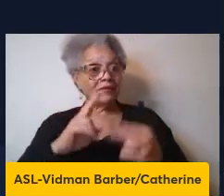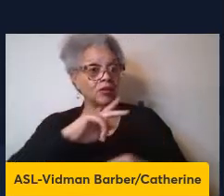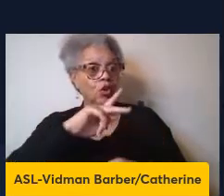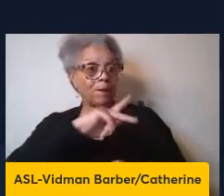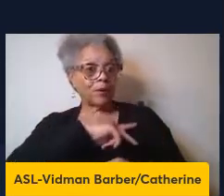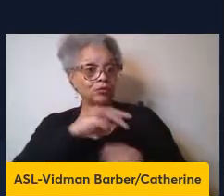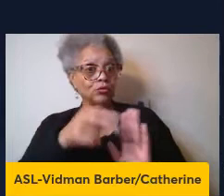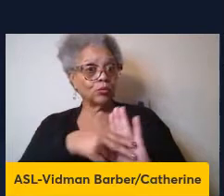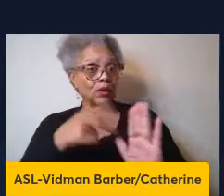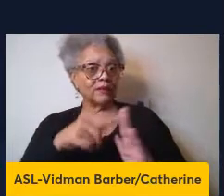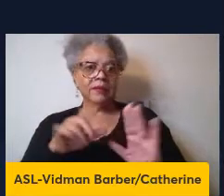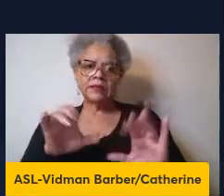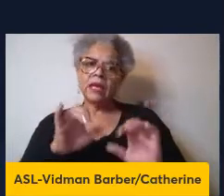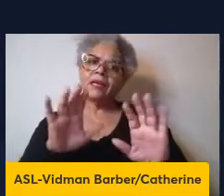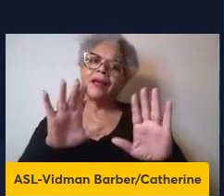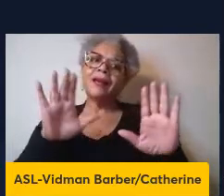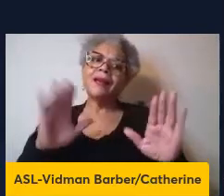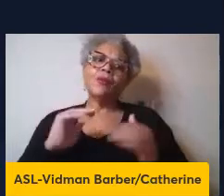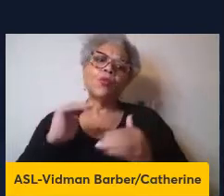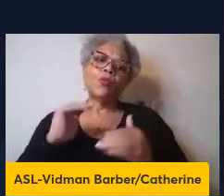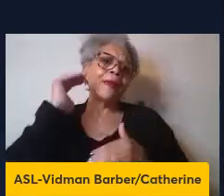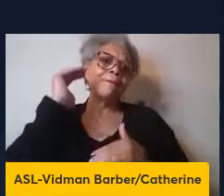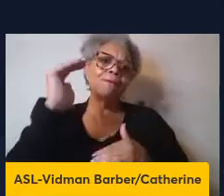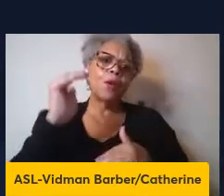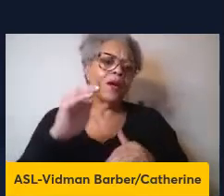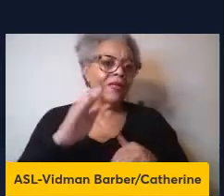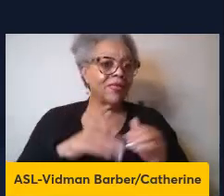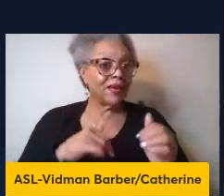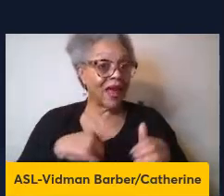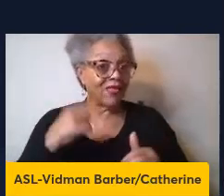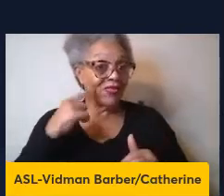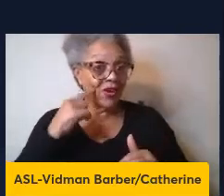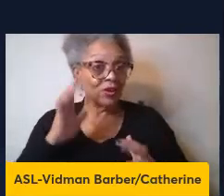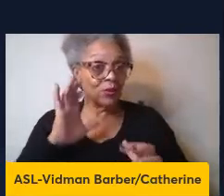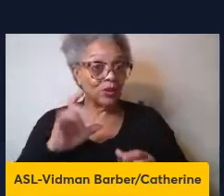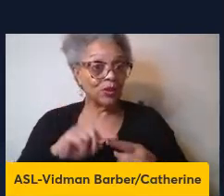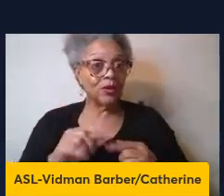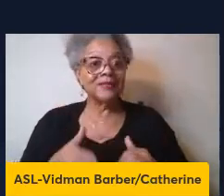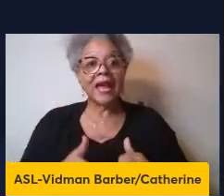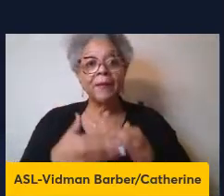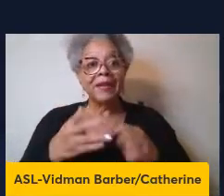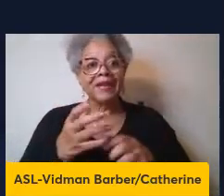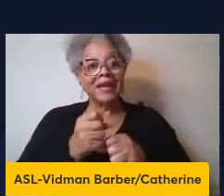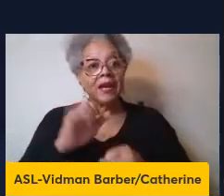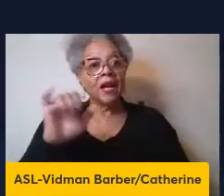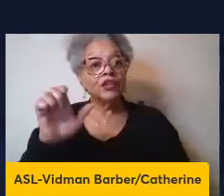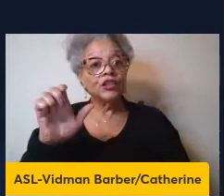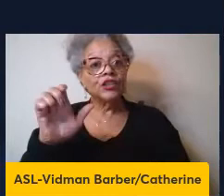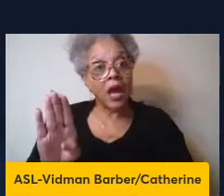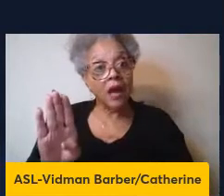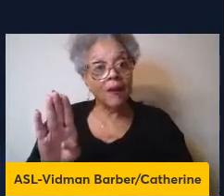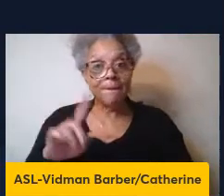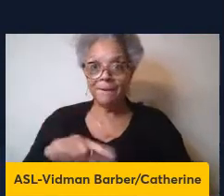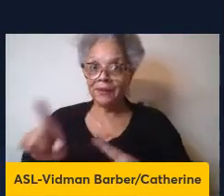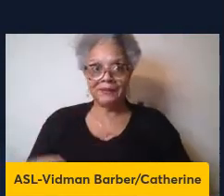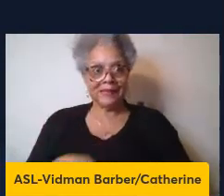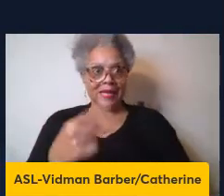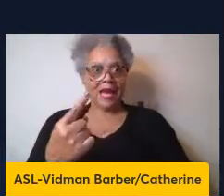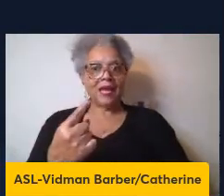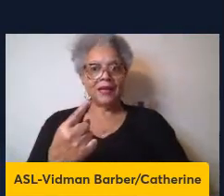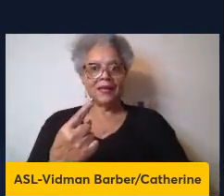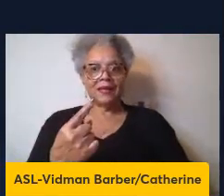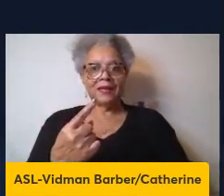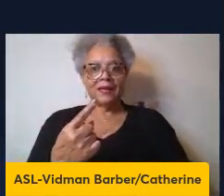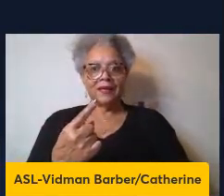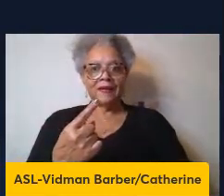done way more than I've even thought it would do. Not only has it helped me get a job, but nowadays, one of the things that